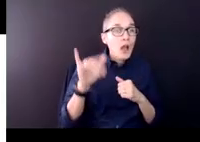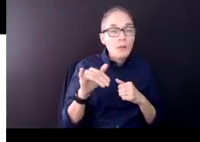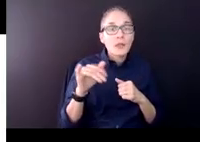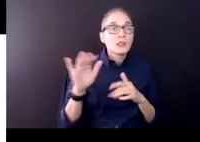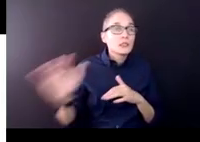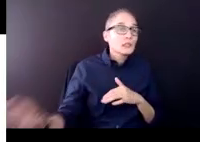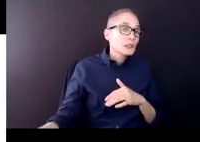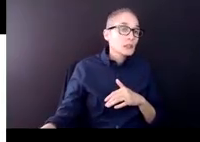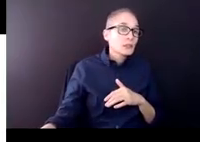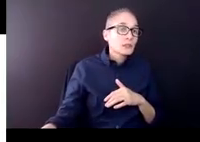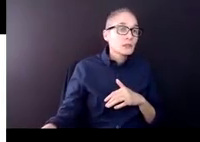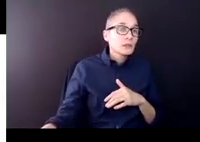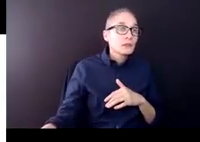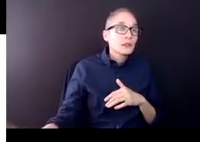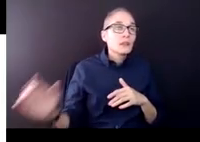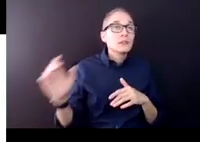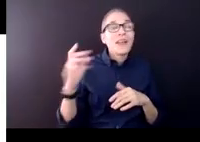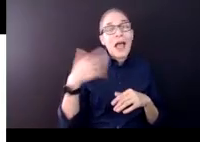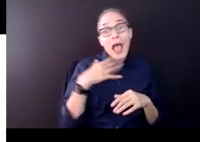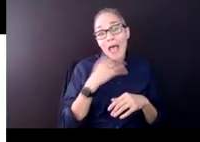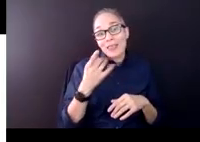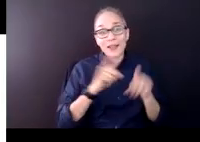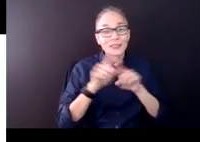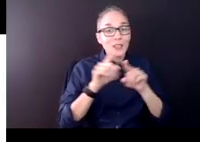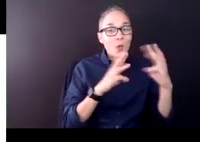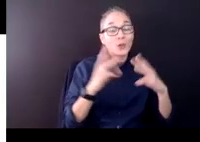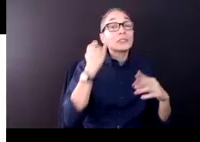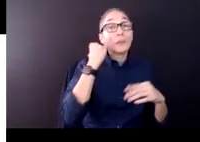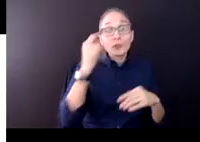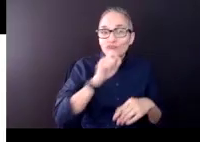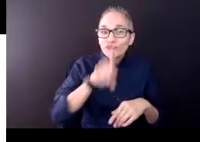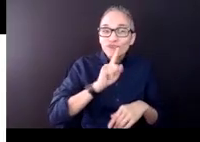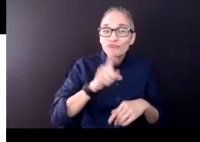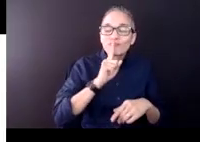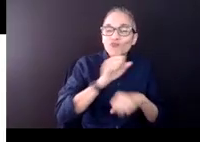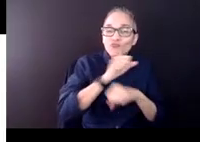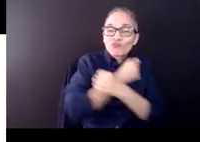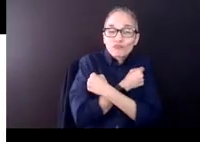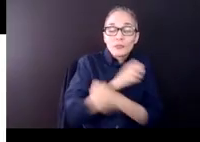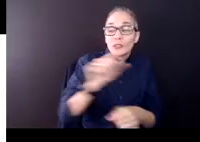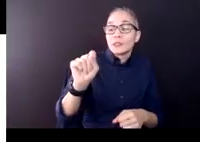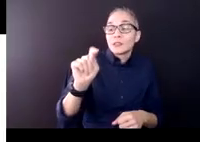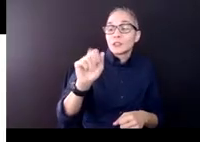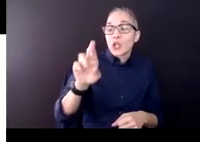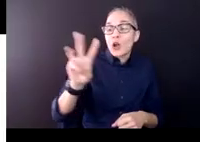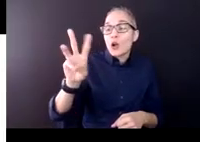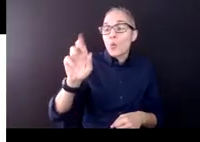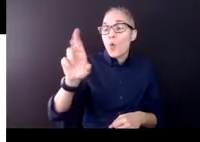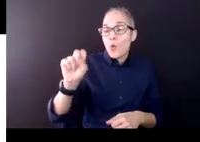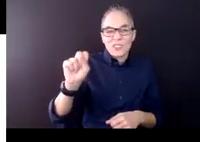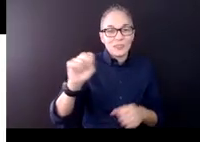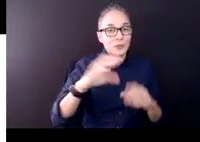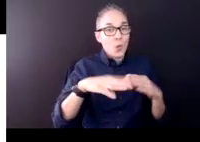etc. I always like to give the example of Star Wars. Say that you love Star Wars. Go to a chat bot, go to